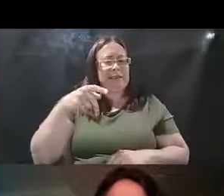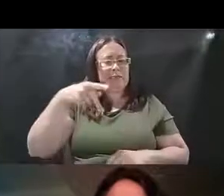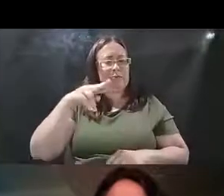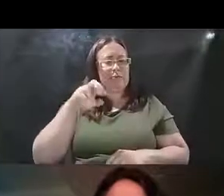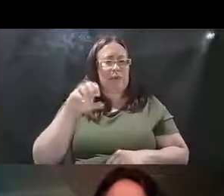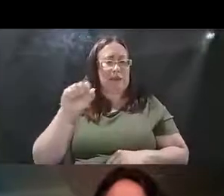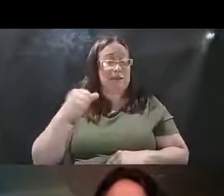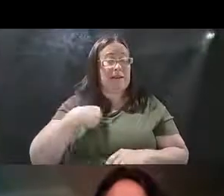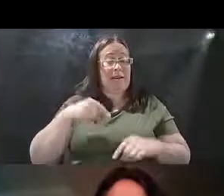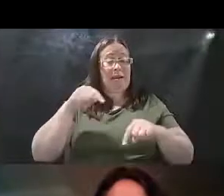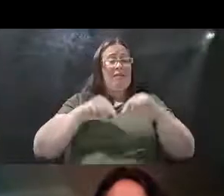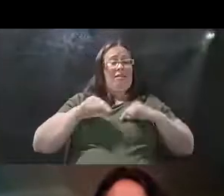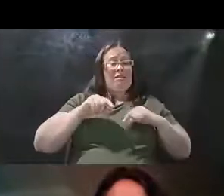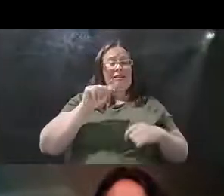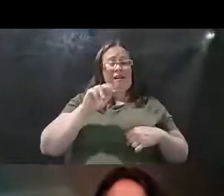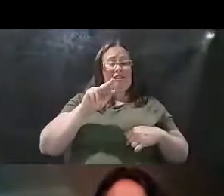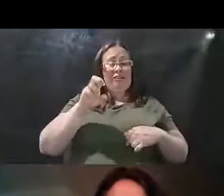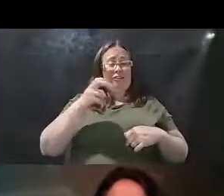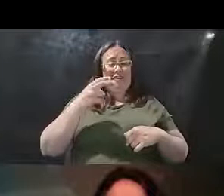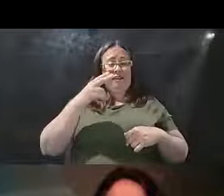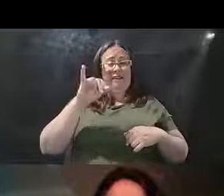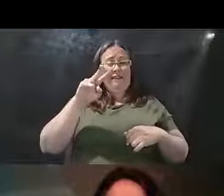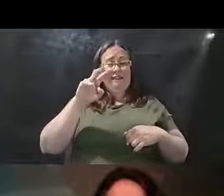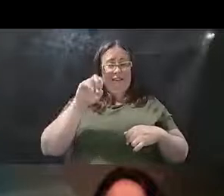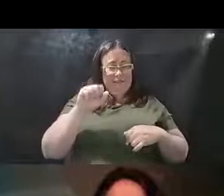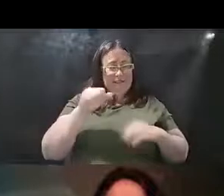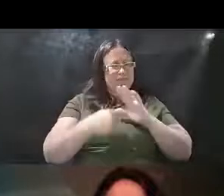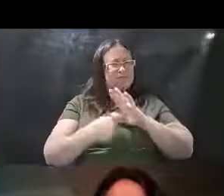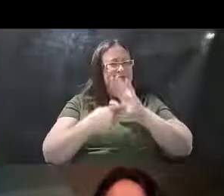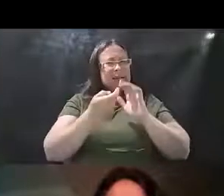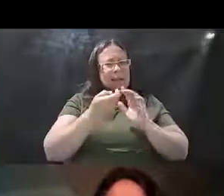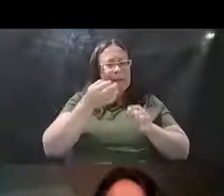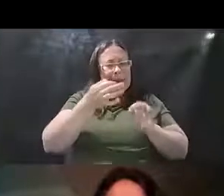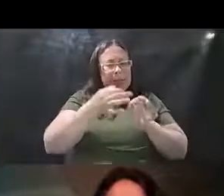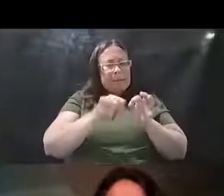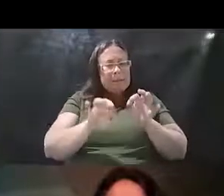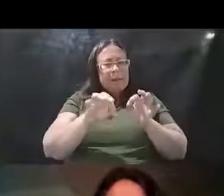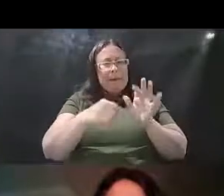show you a little bit of